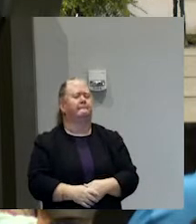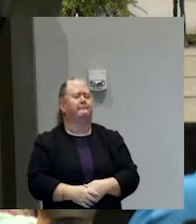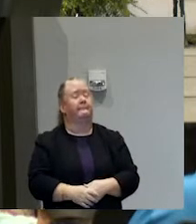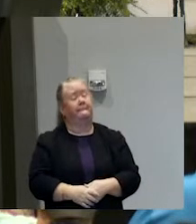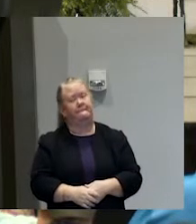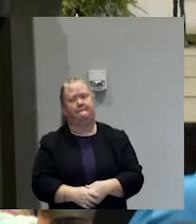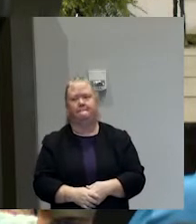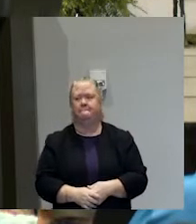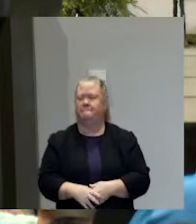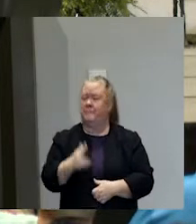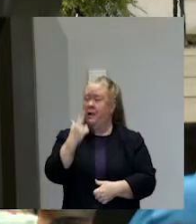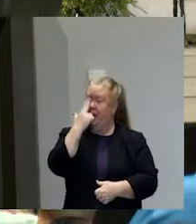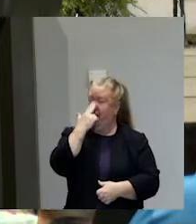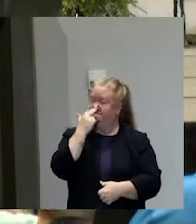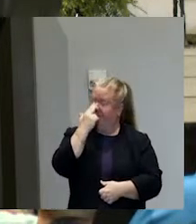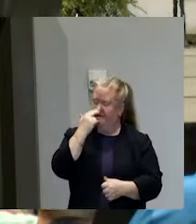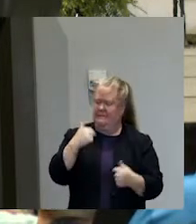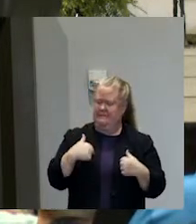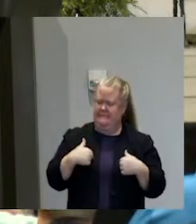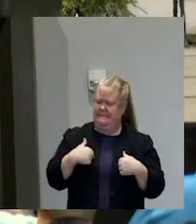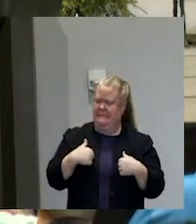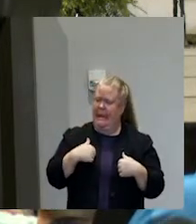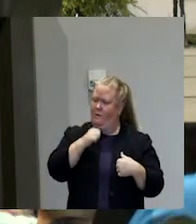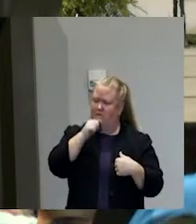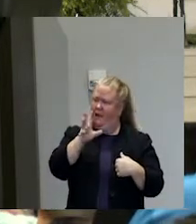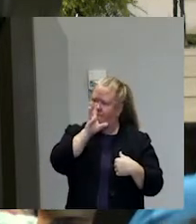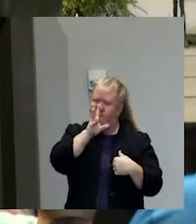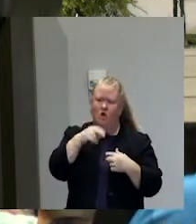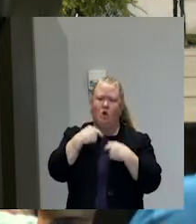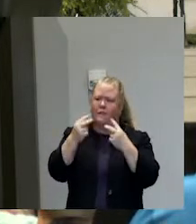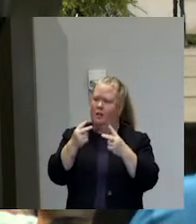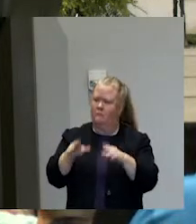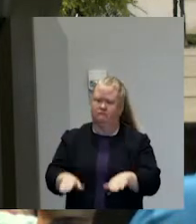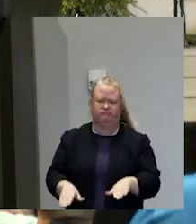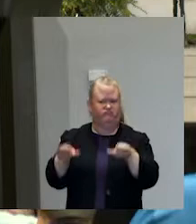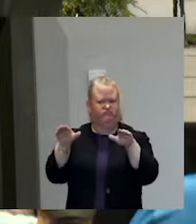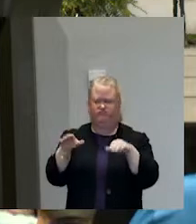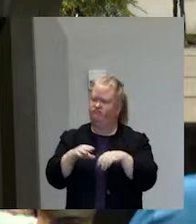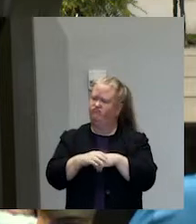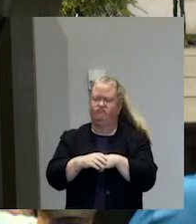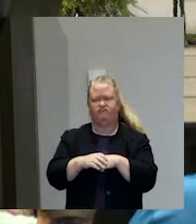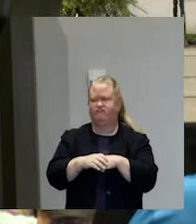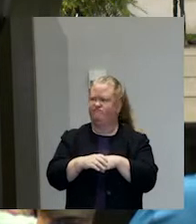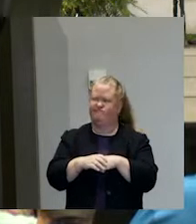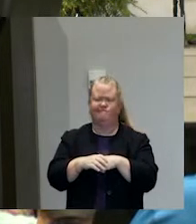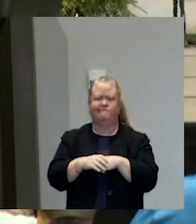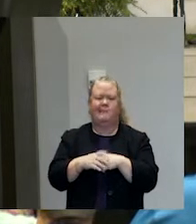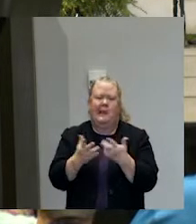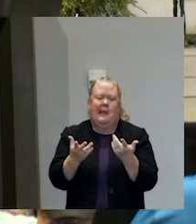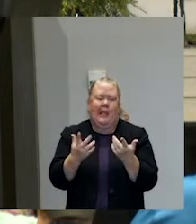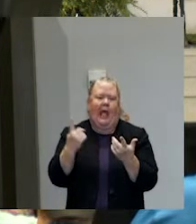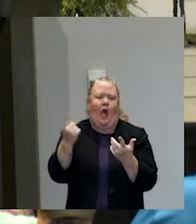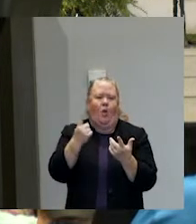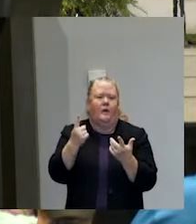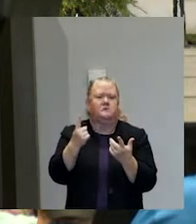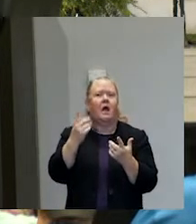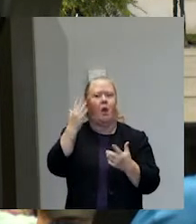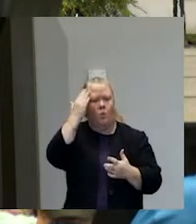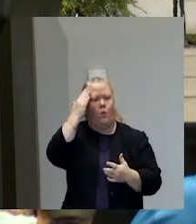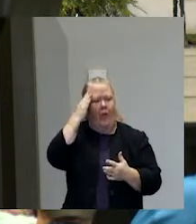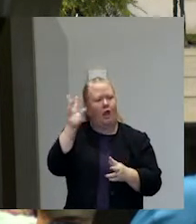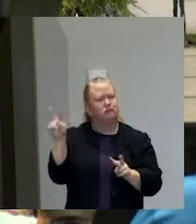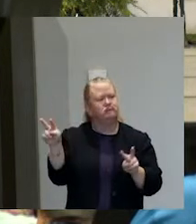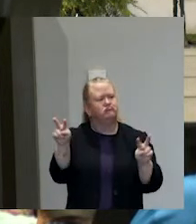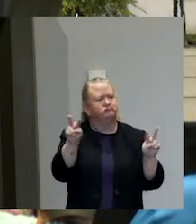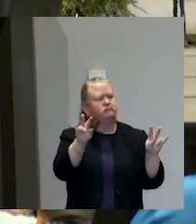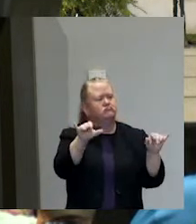Well, it's funny because I wasn't very verbal, and so I was always very aware, but